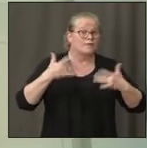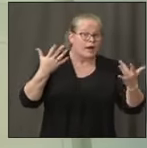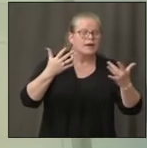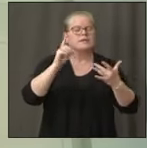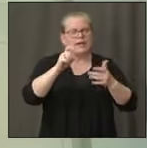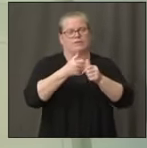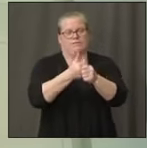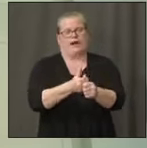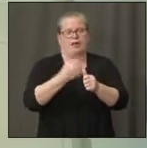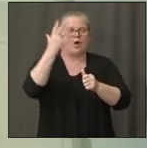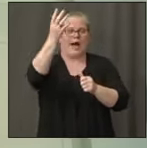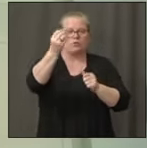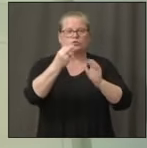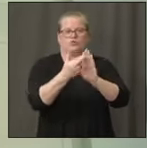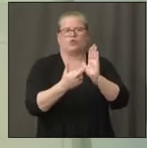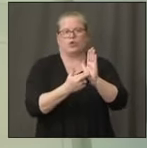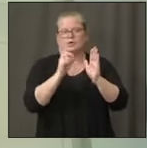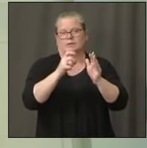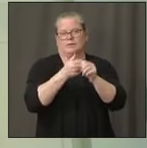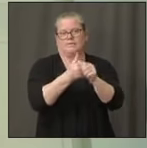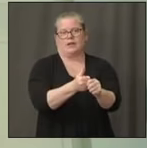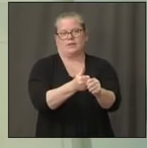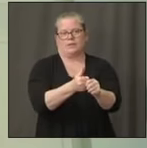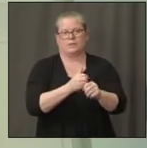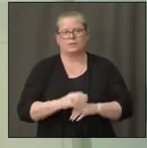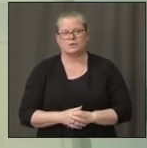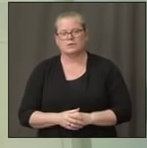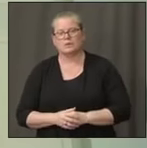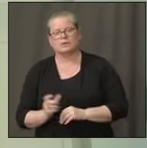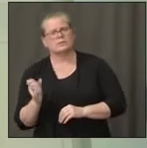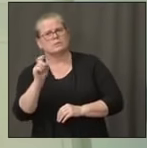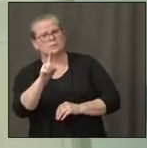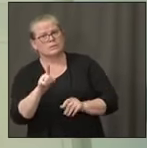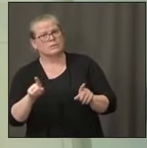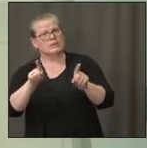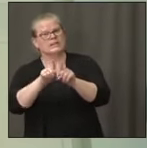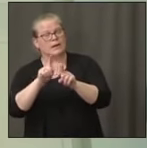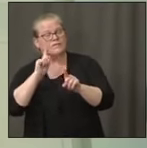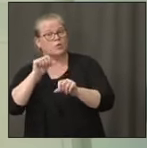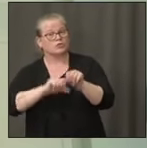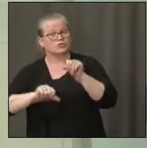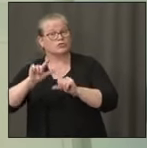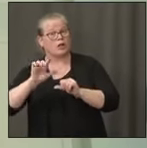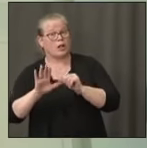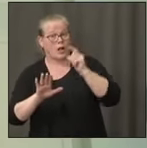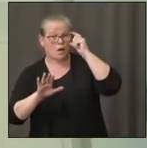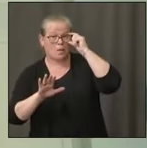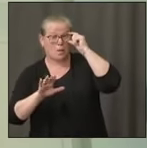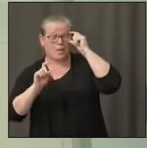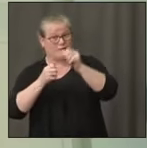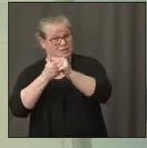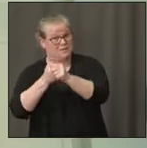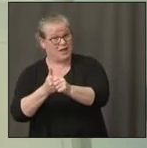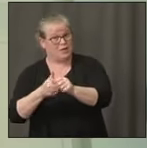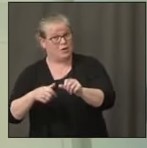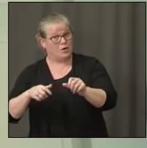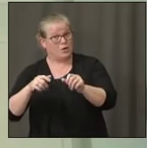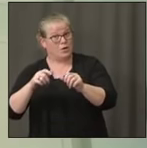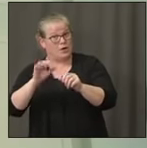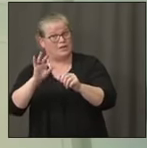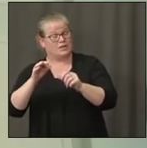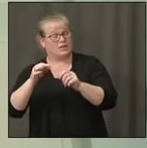And that would be the same for social clubs who act primarily as bars? So social clubs, again, if it's